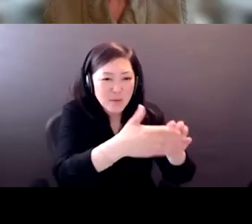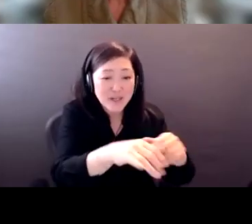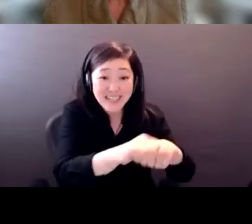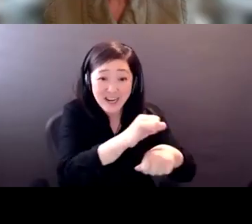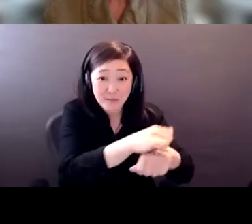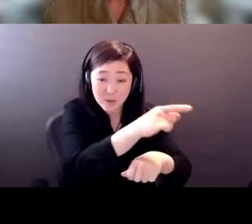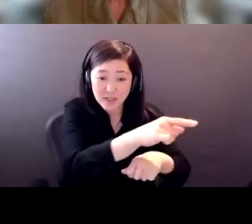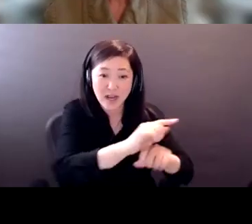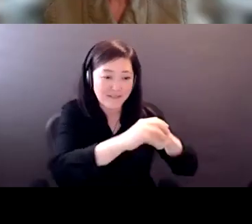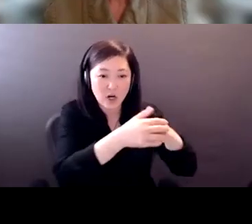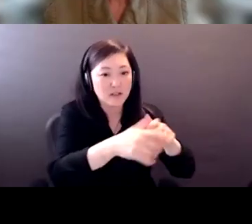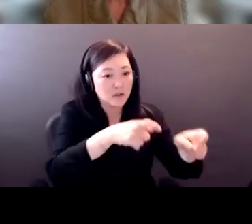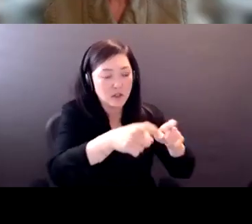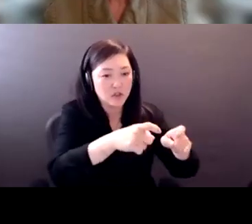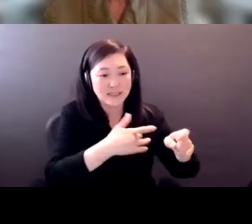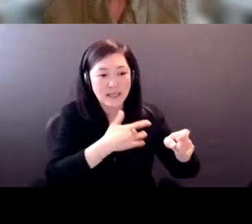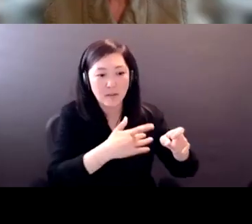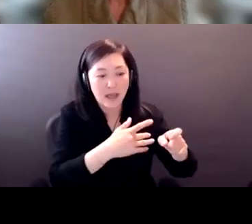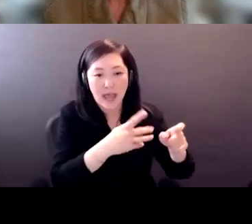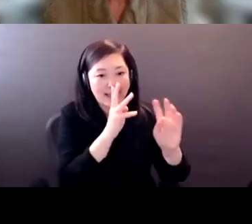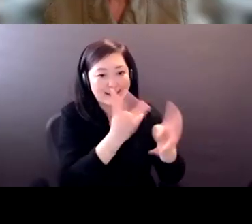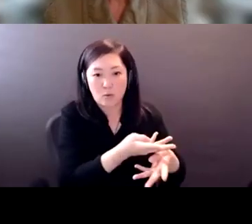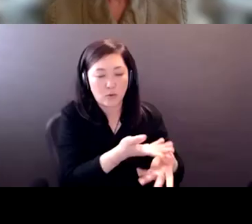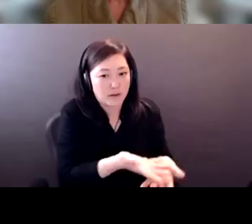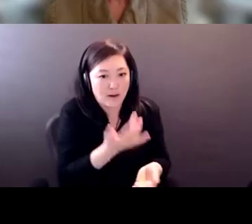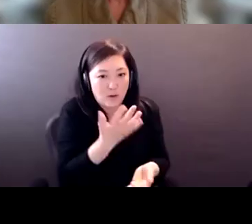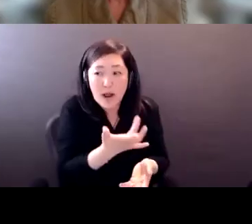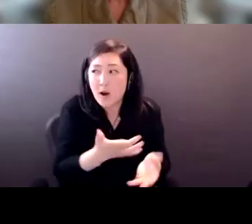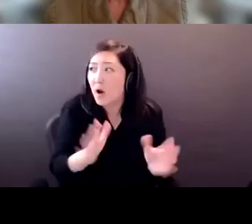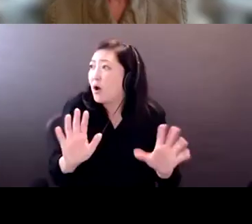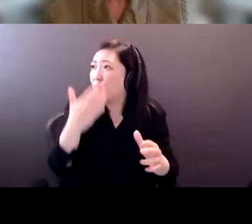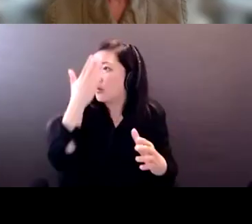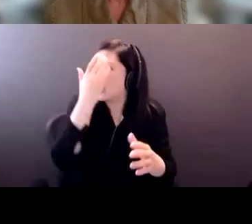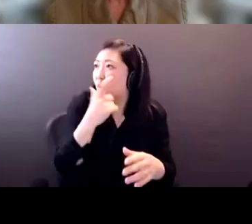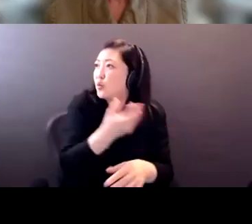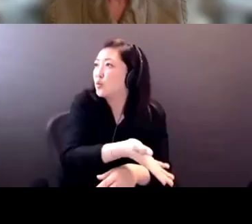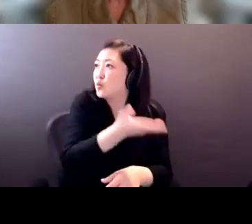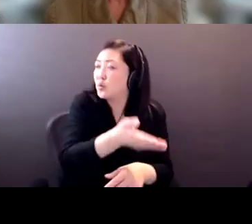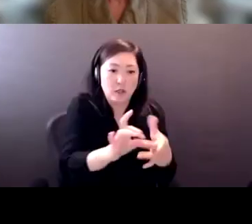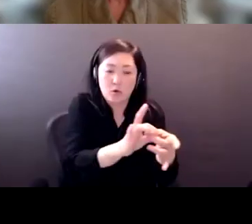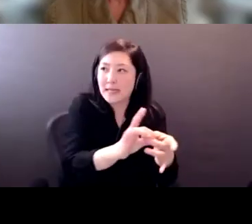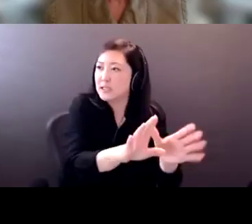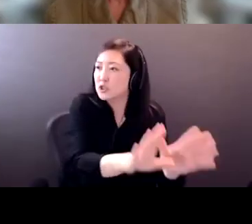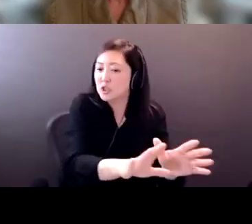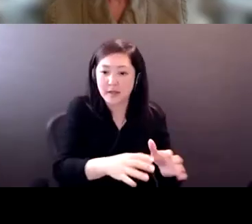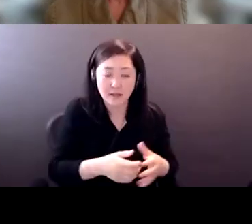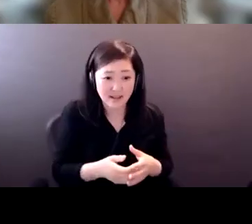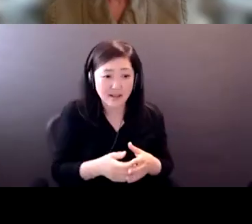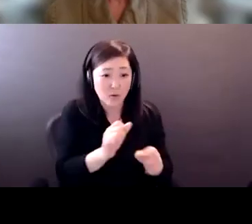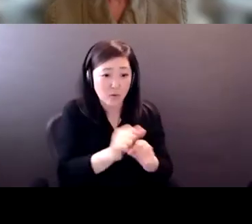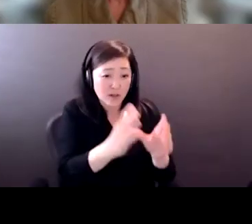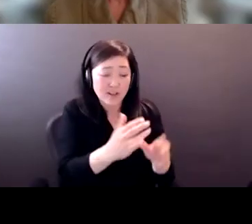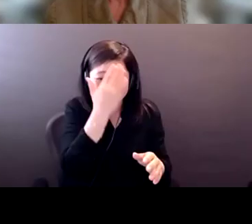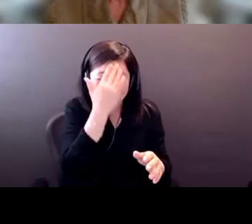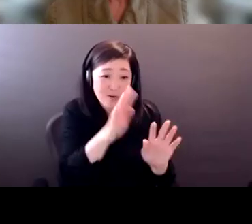is often masked by familiarity, longstanding relationships. Workers may know the family, the